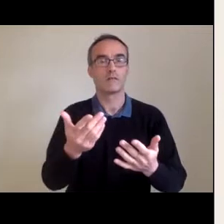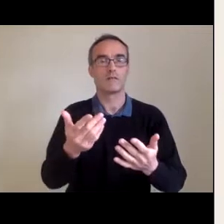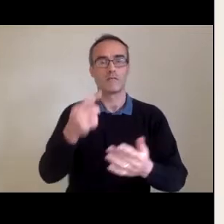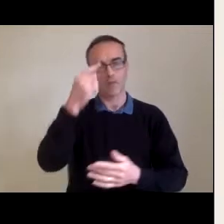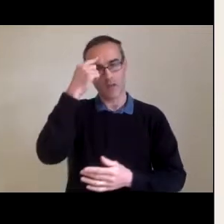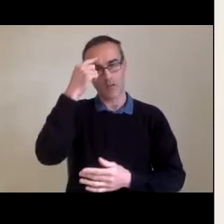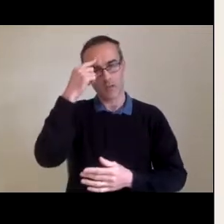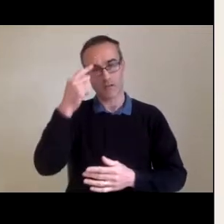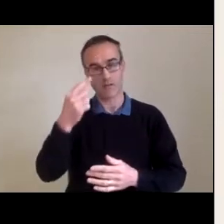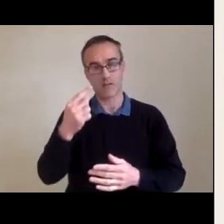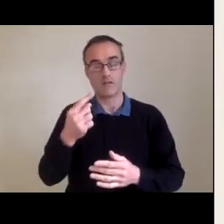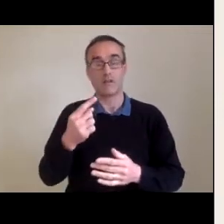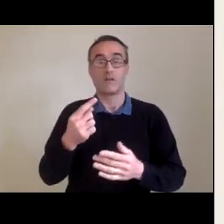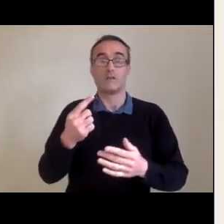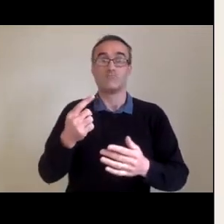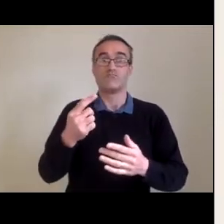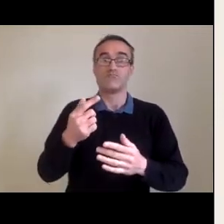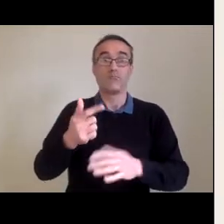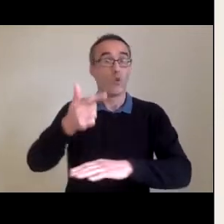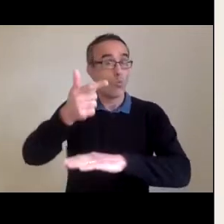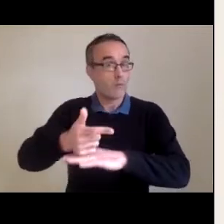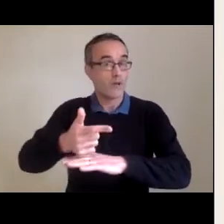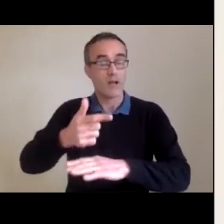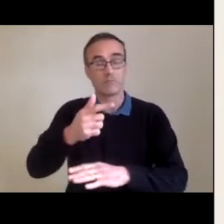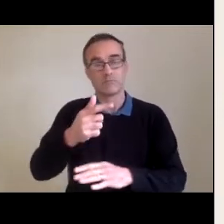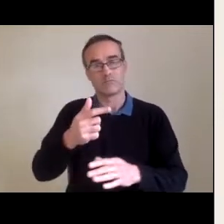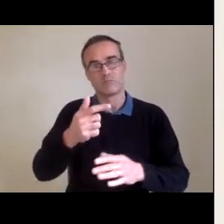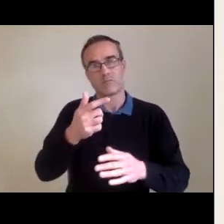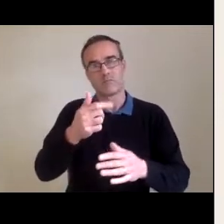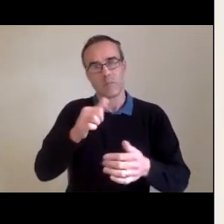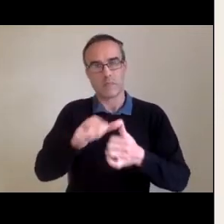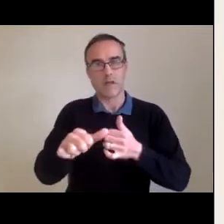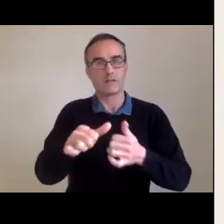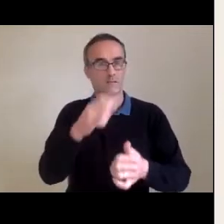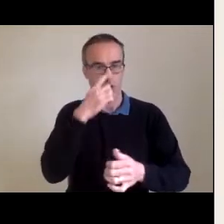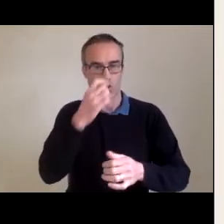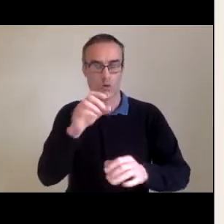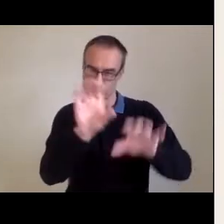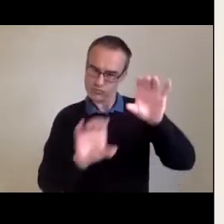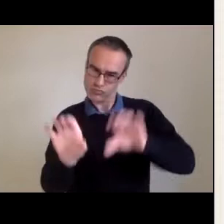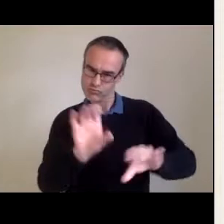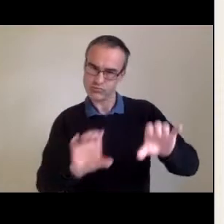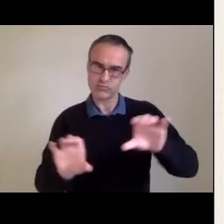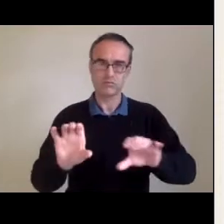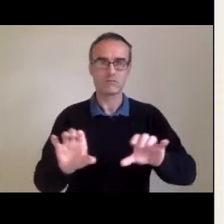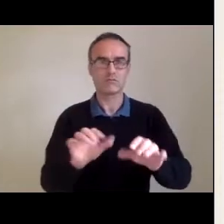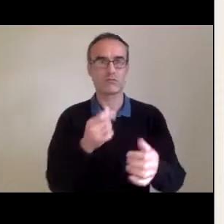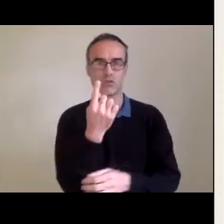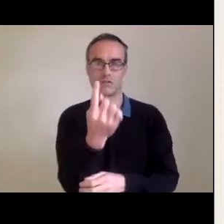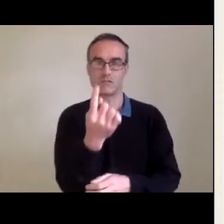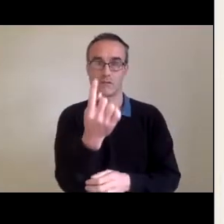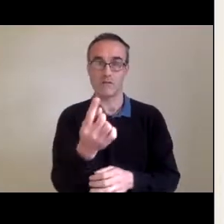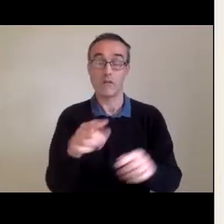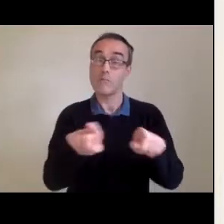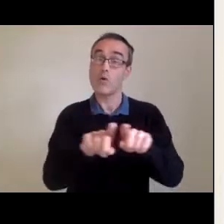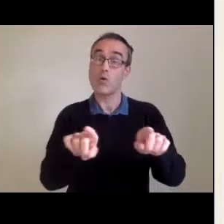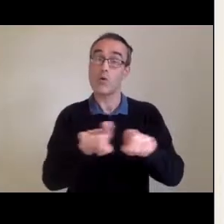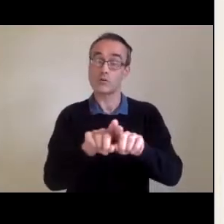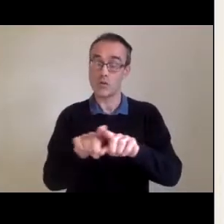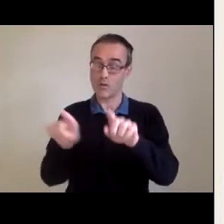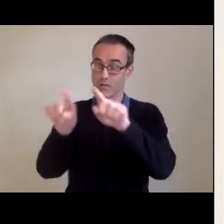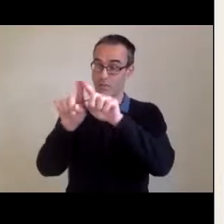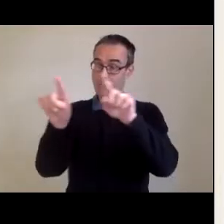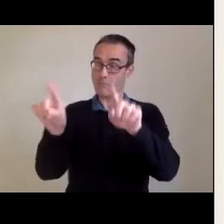aspect. So feel free to move that screen around so you can see the people talking to you. Also, there is a questions box in